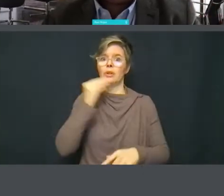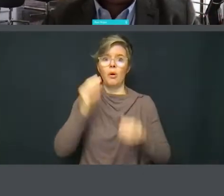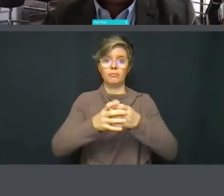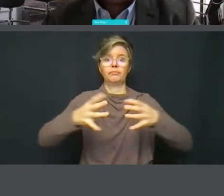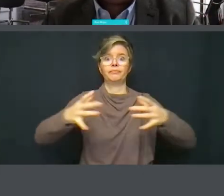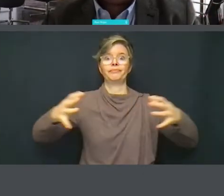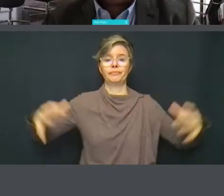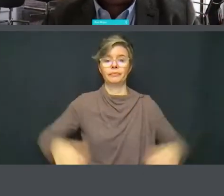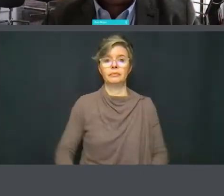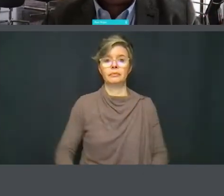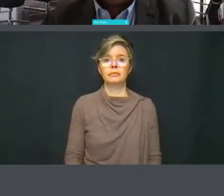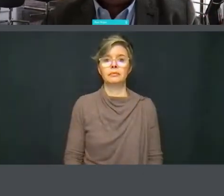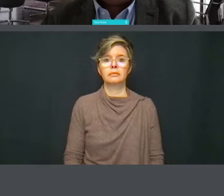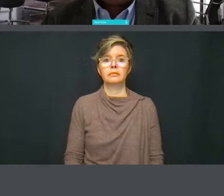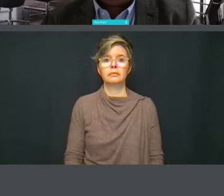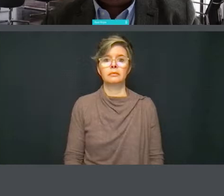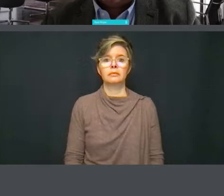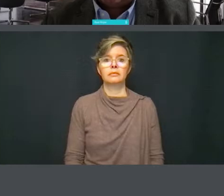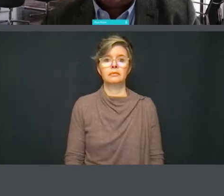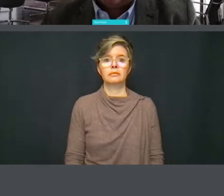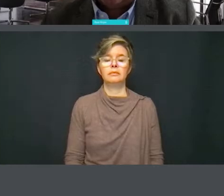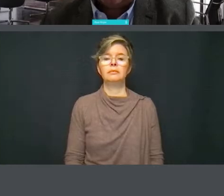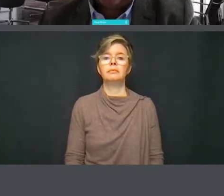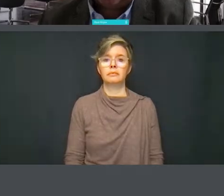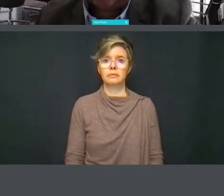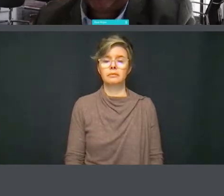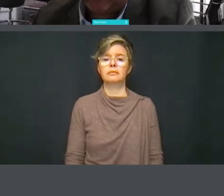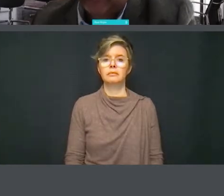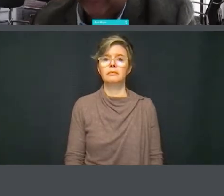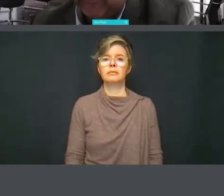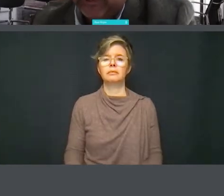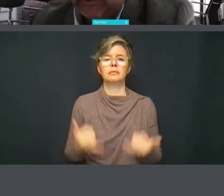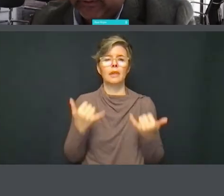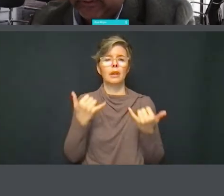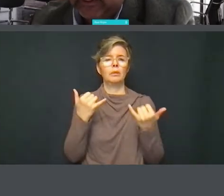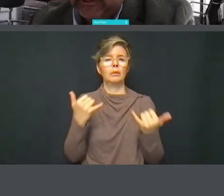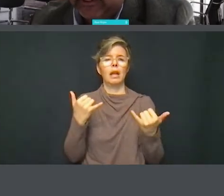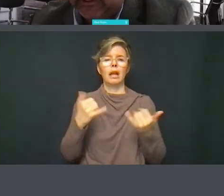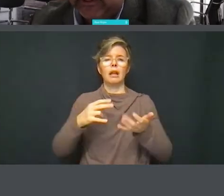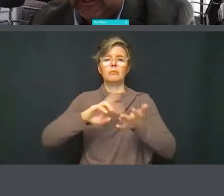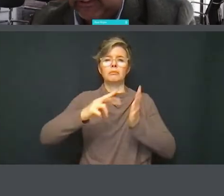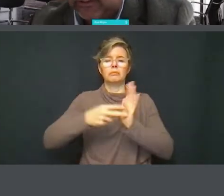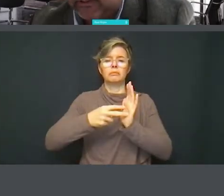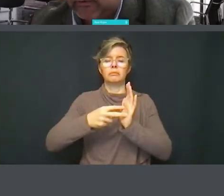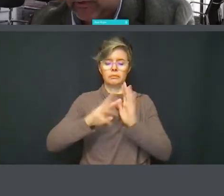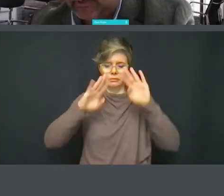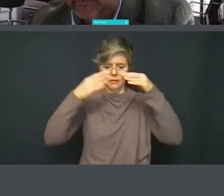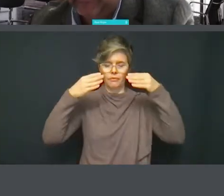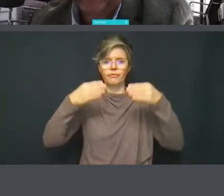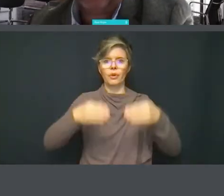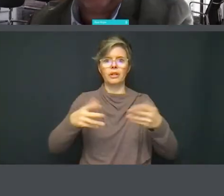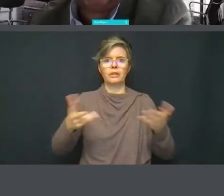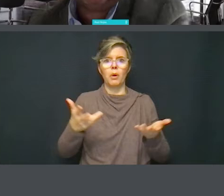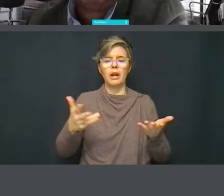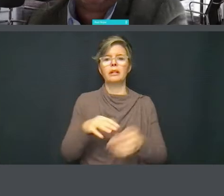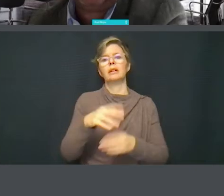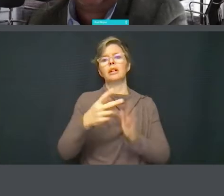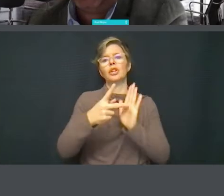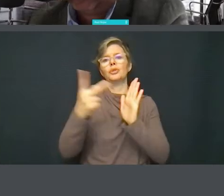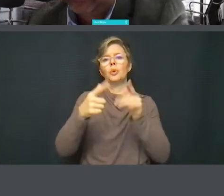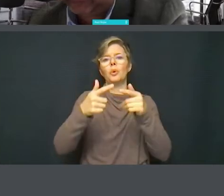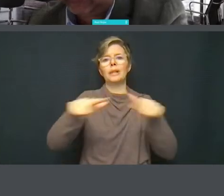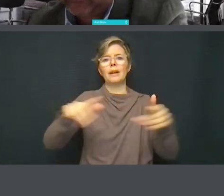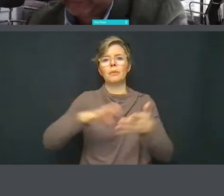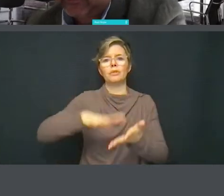right? So one of the things that I will focus on today when we talk about dual language learners is you'll see me talk quite a lot